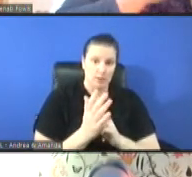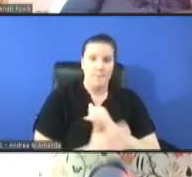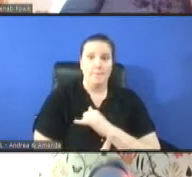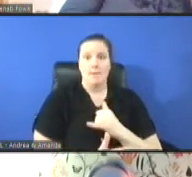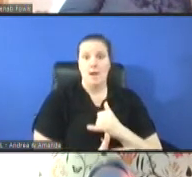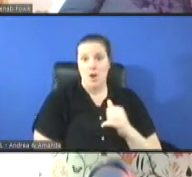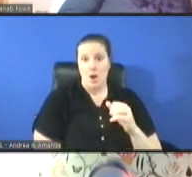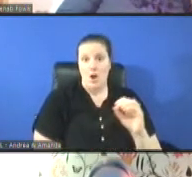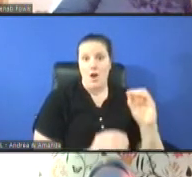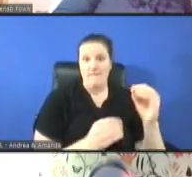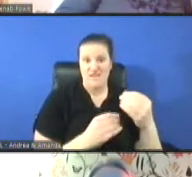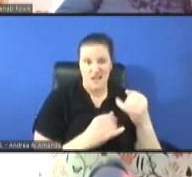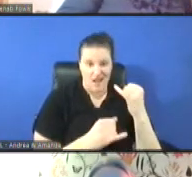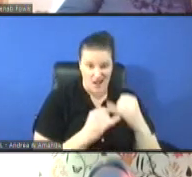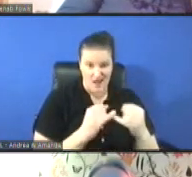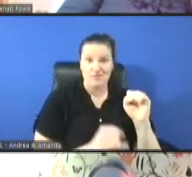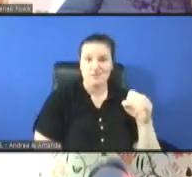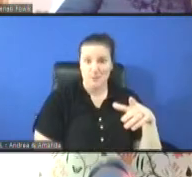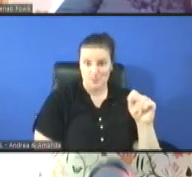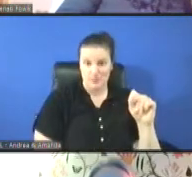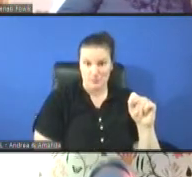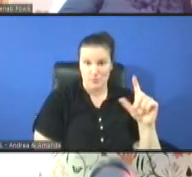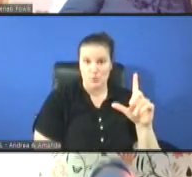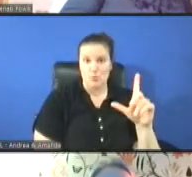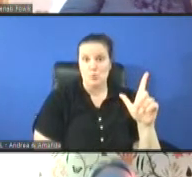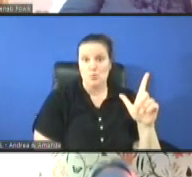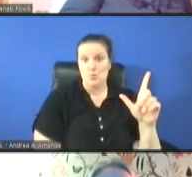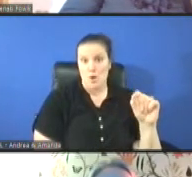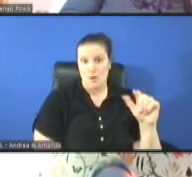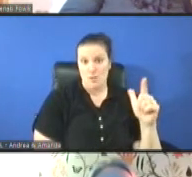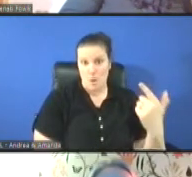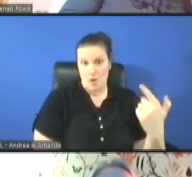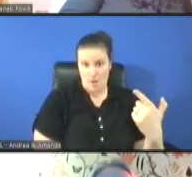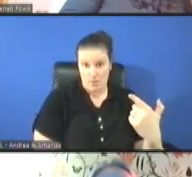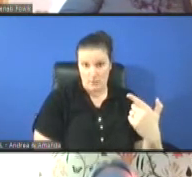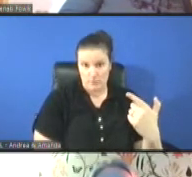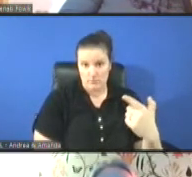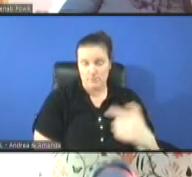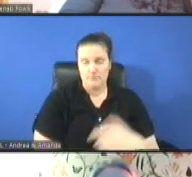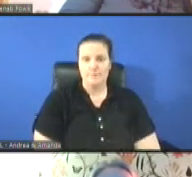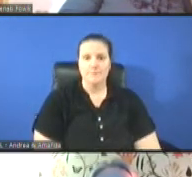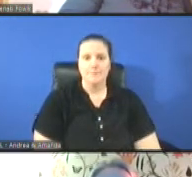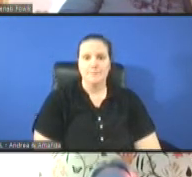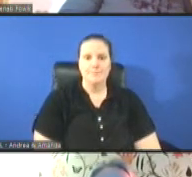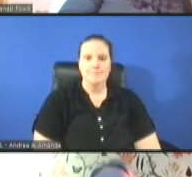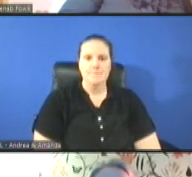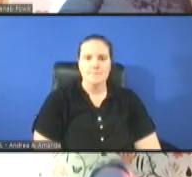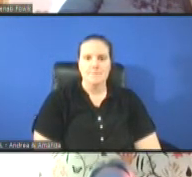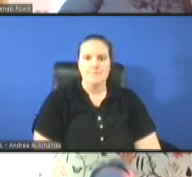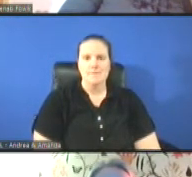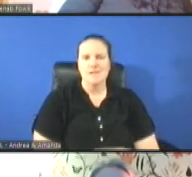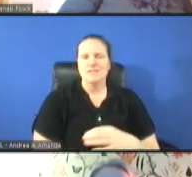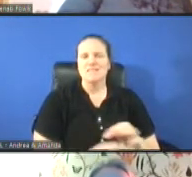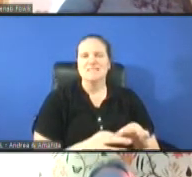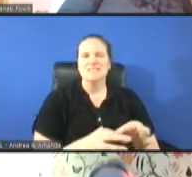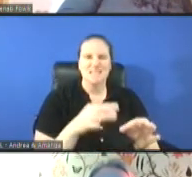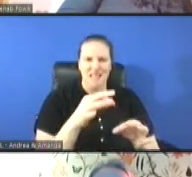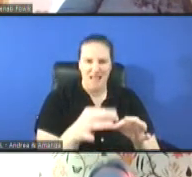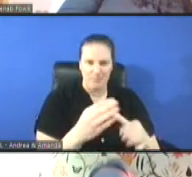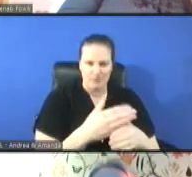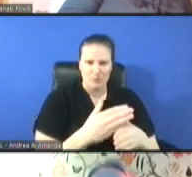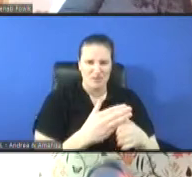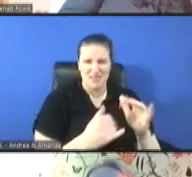office at the end of September of 2021. And there was a delay between that period